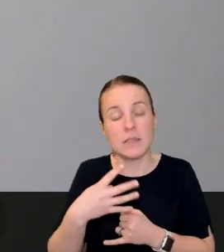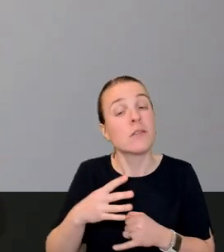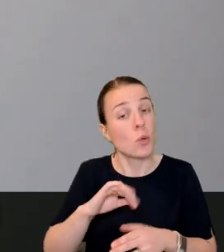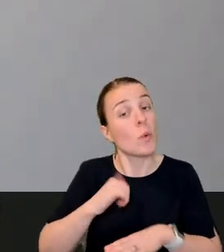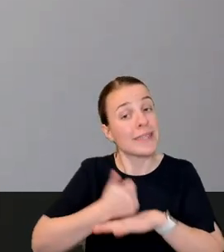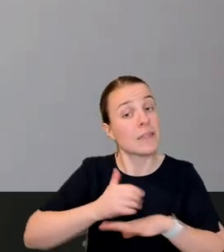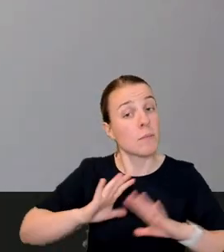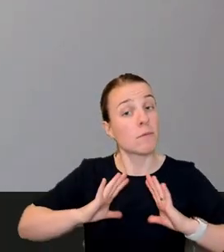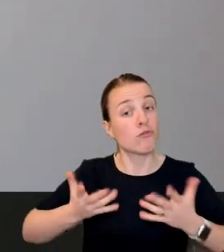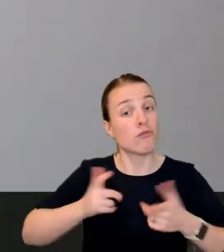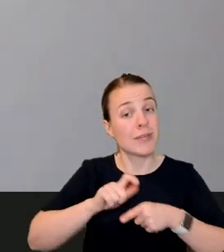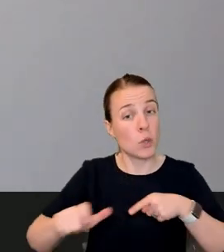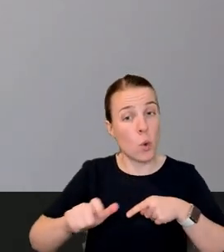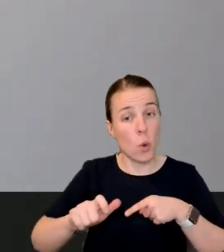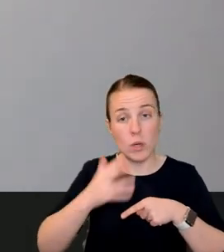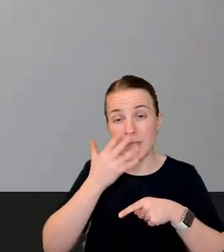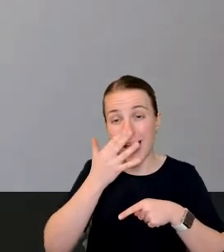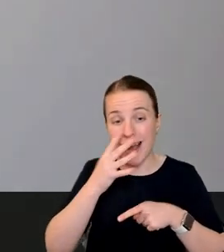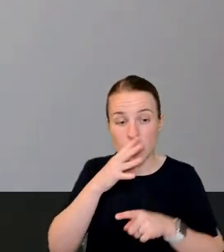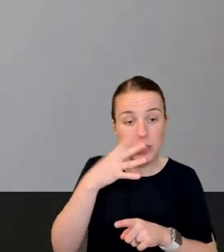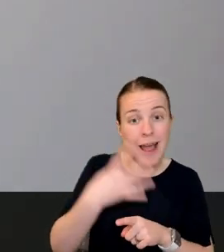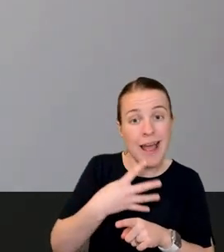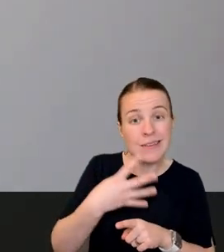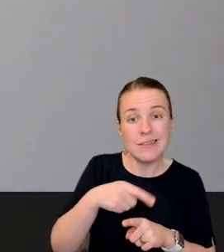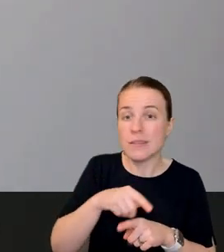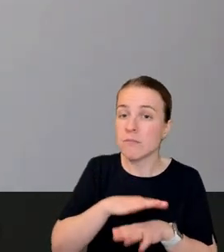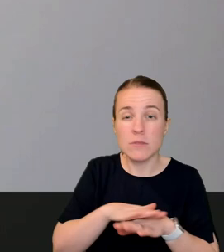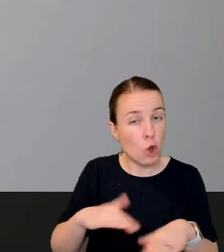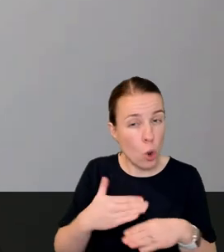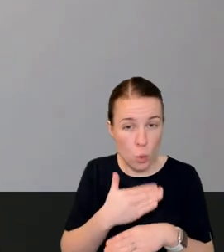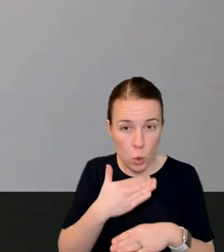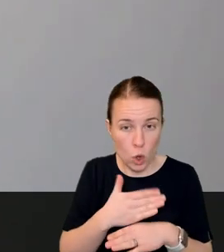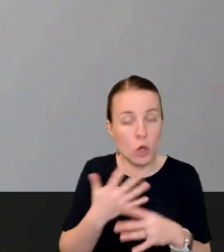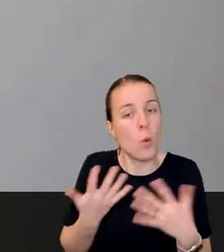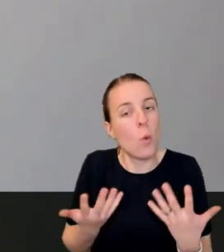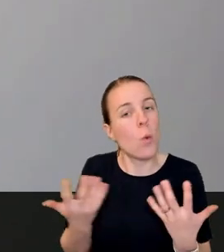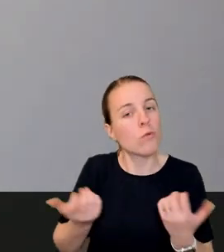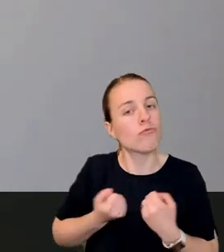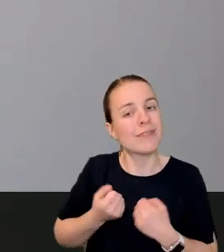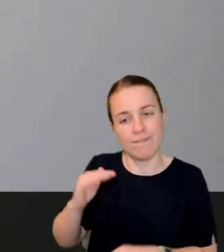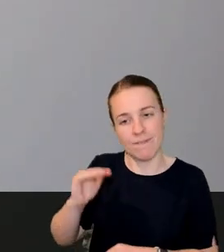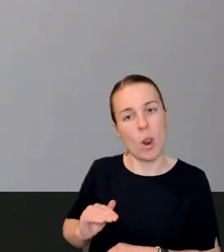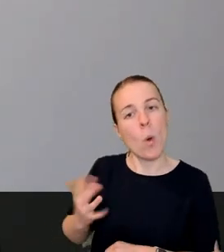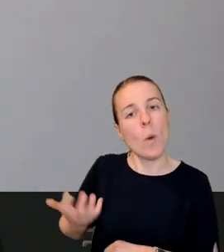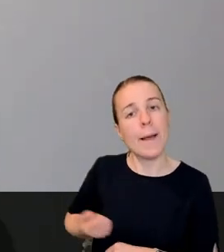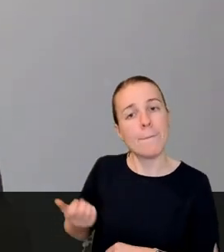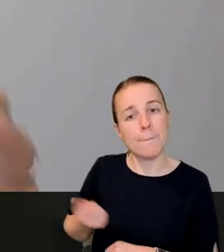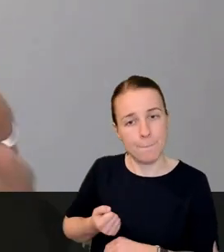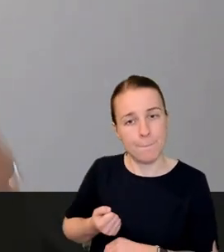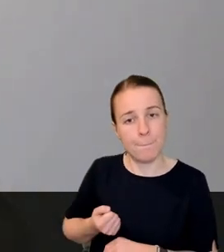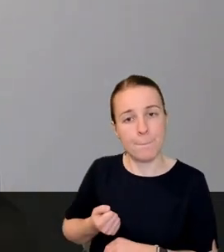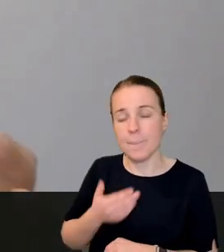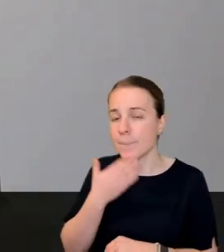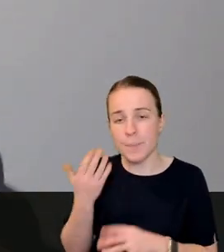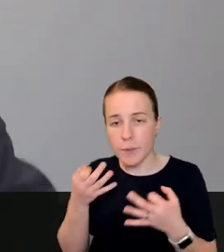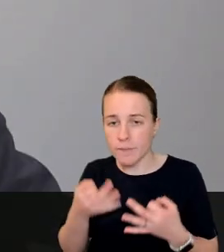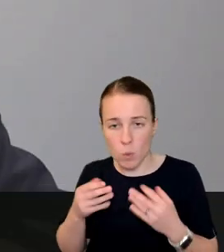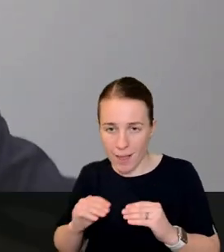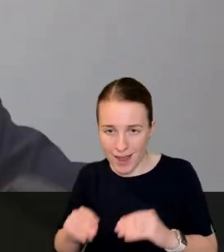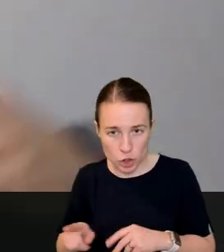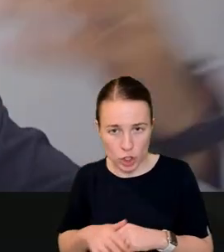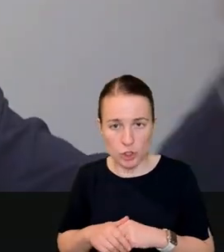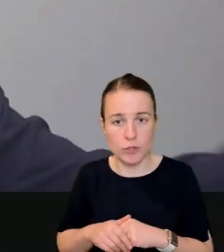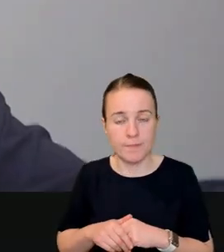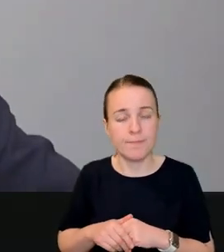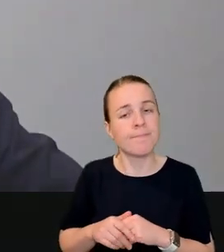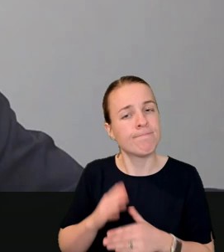19 who are either not working or receive a low income, who have no formal educations. And we're particularly targeting